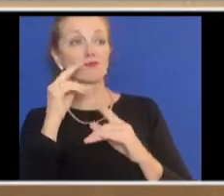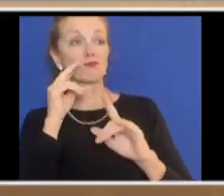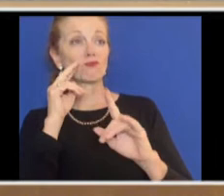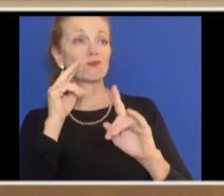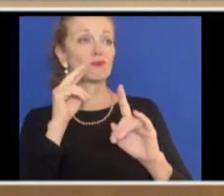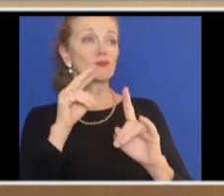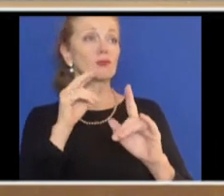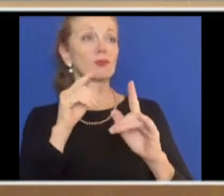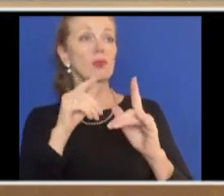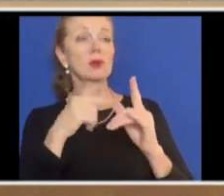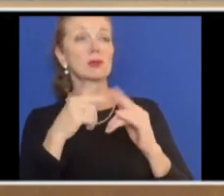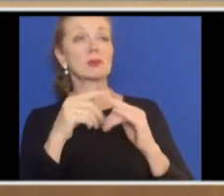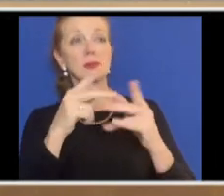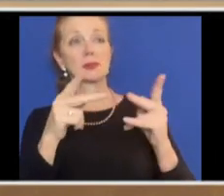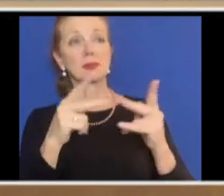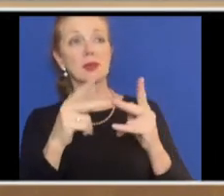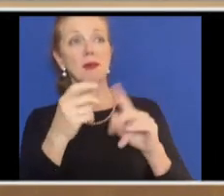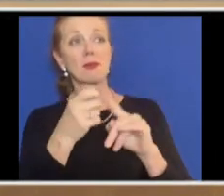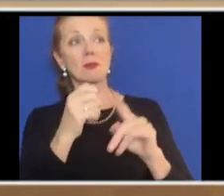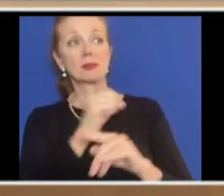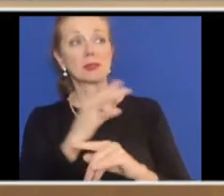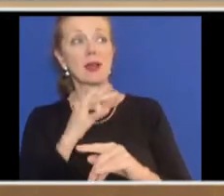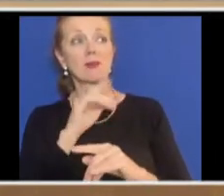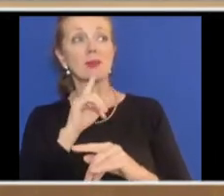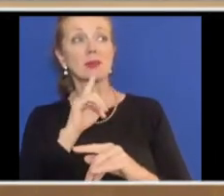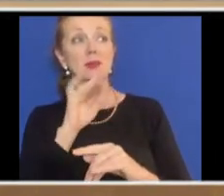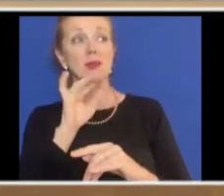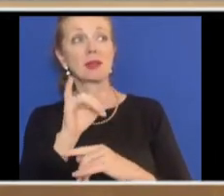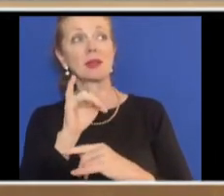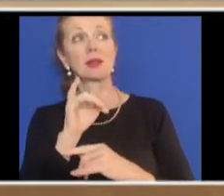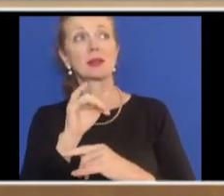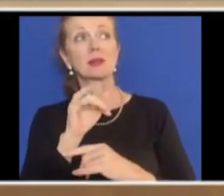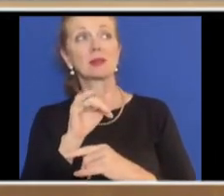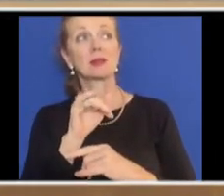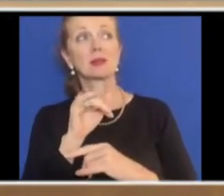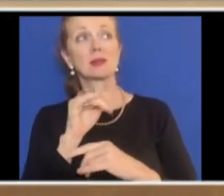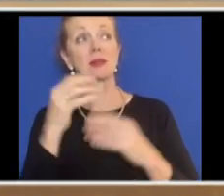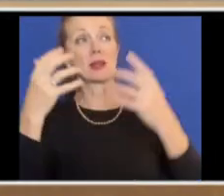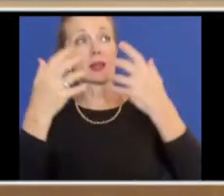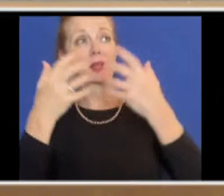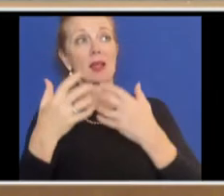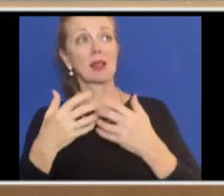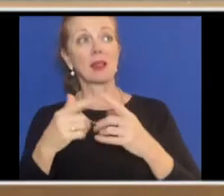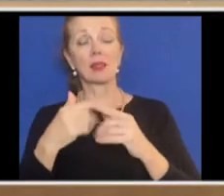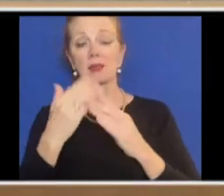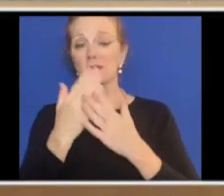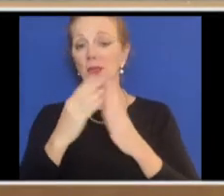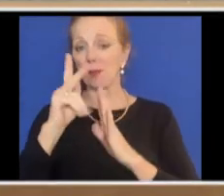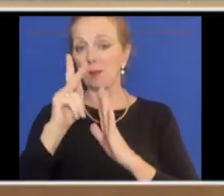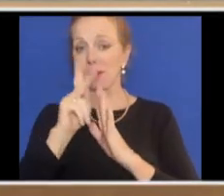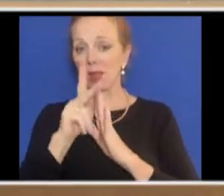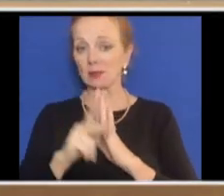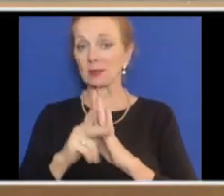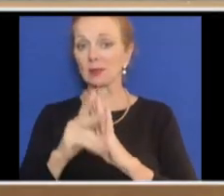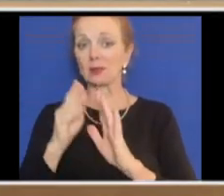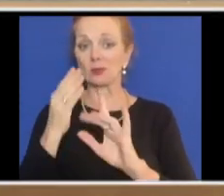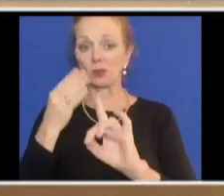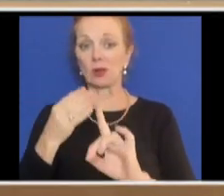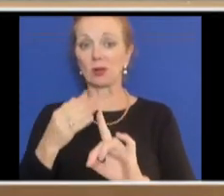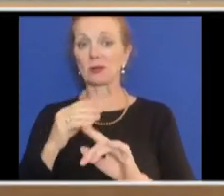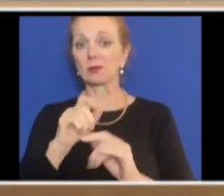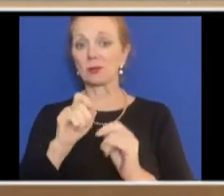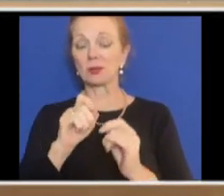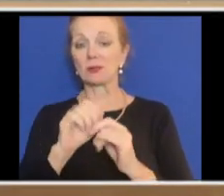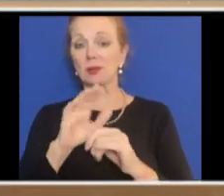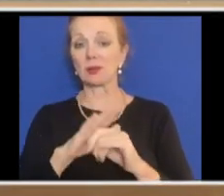better position from staff would be that it didn't align with some of the policy directives for this particular area